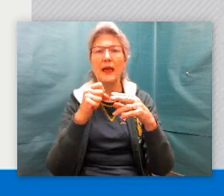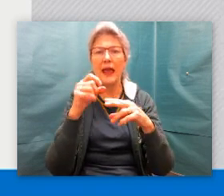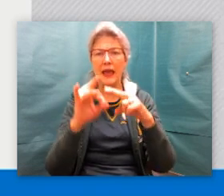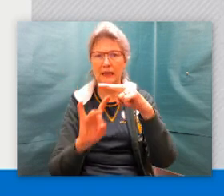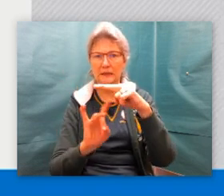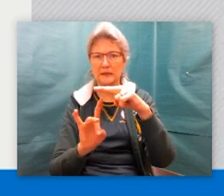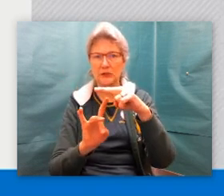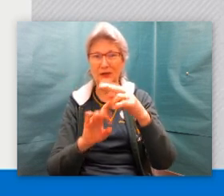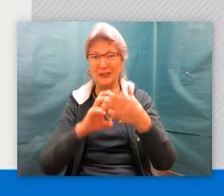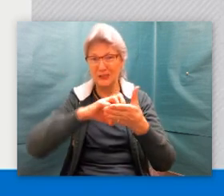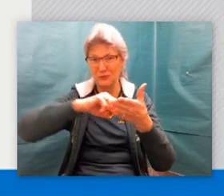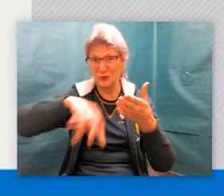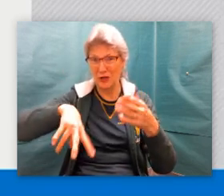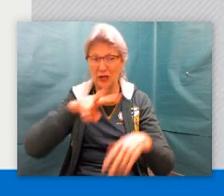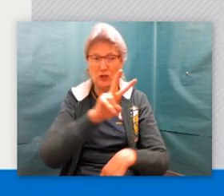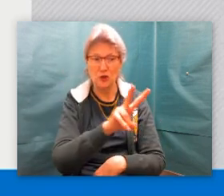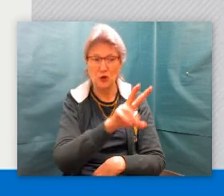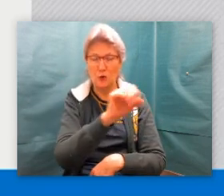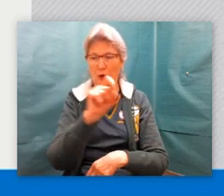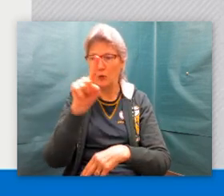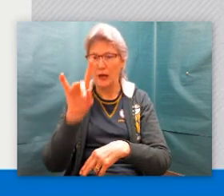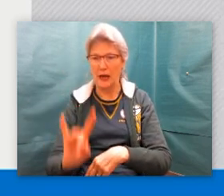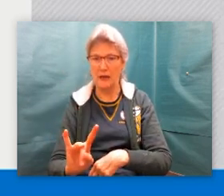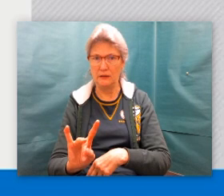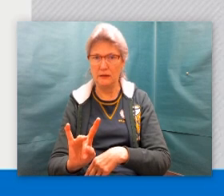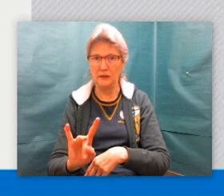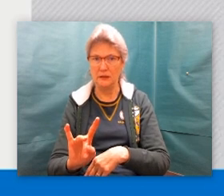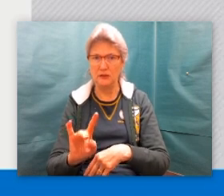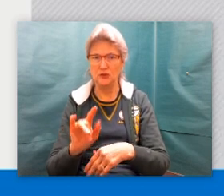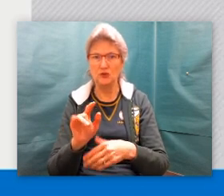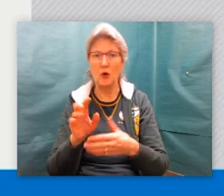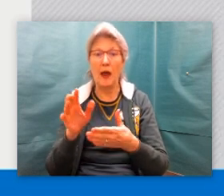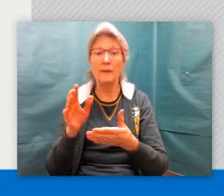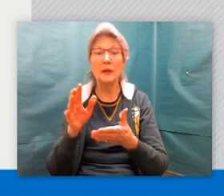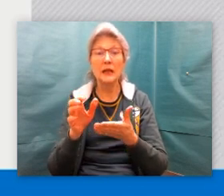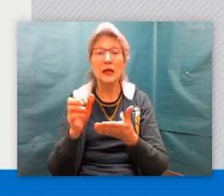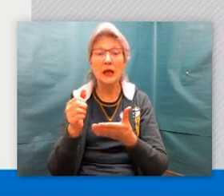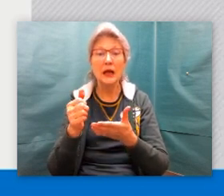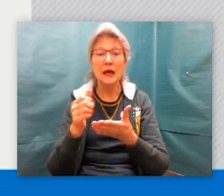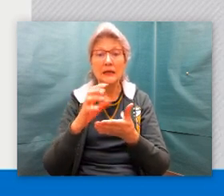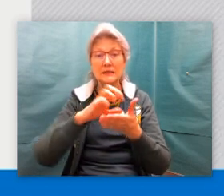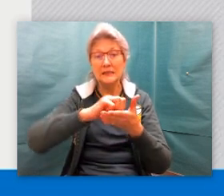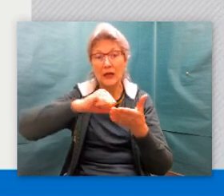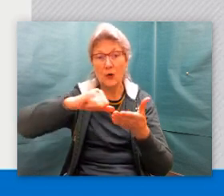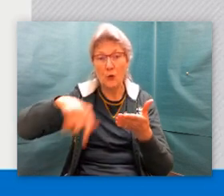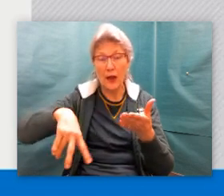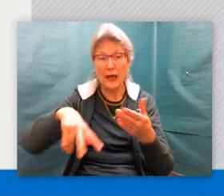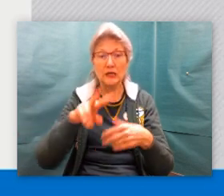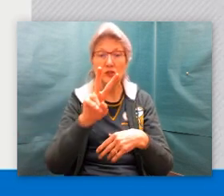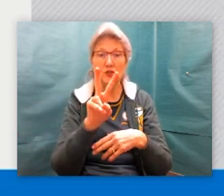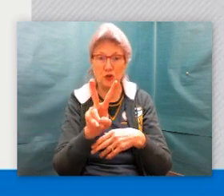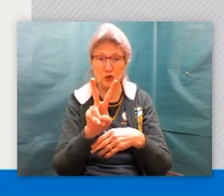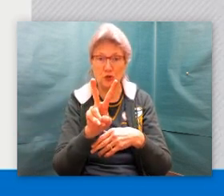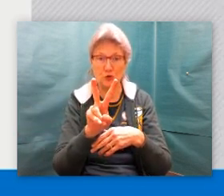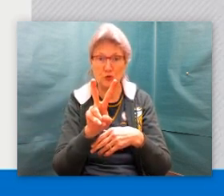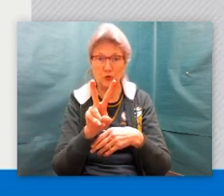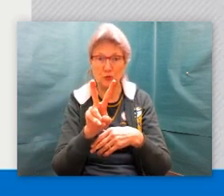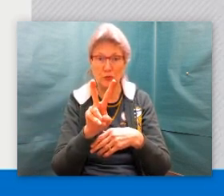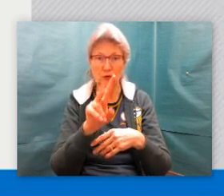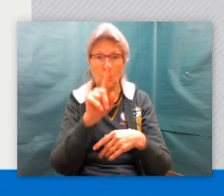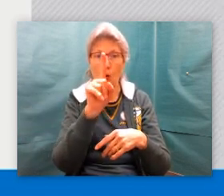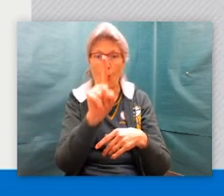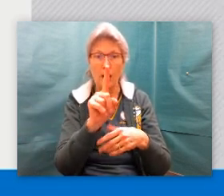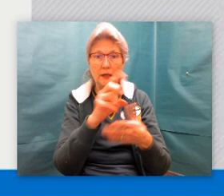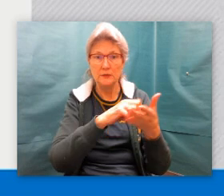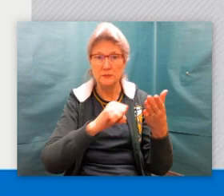2 1/8. So I'm going to get rid of that part of this. And I'm going to see what I have left. So I get rid of this one for